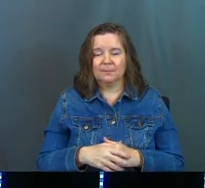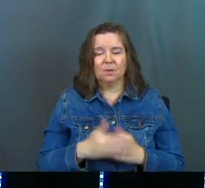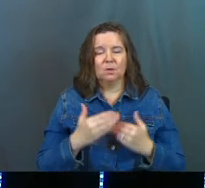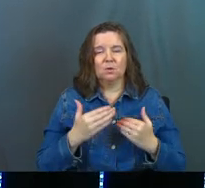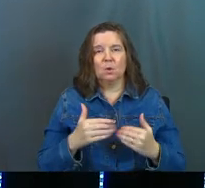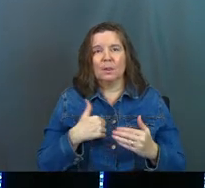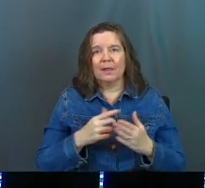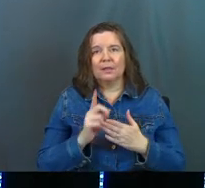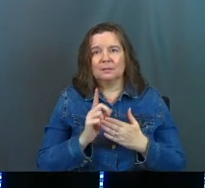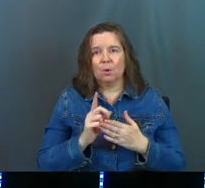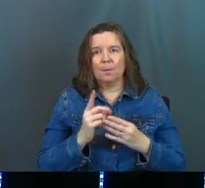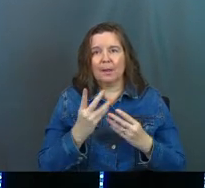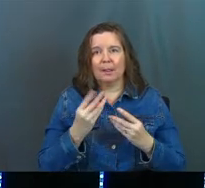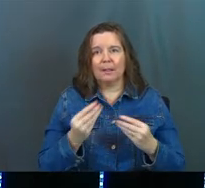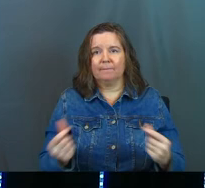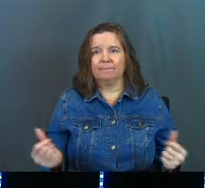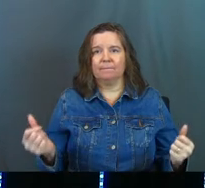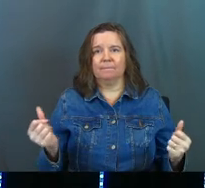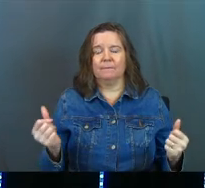don't let this moment leave.